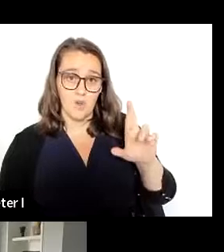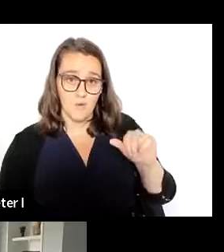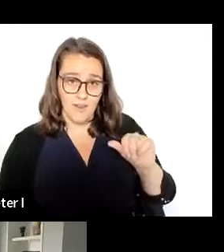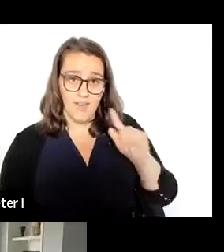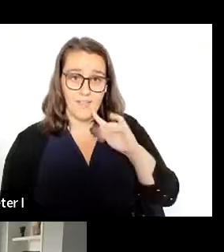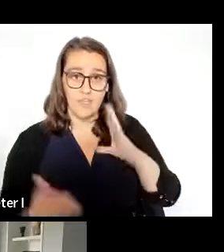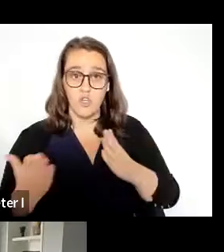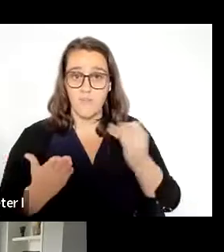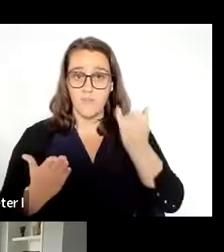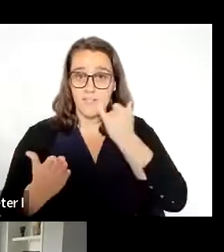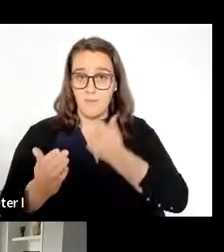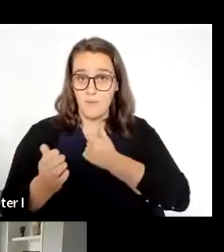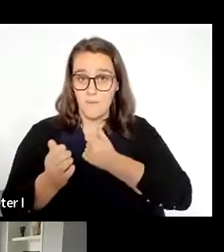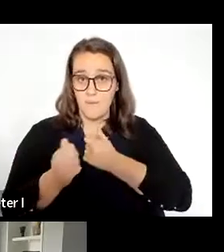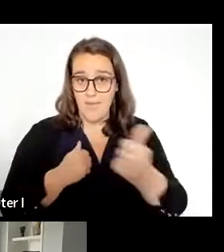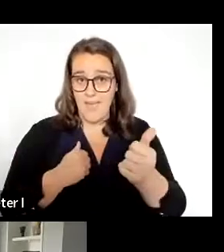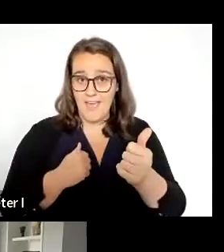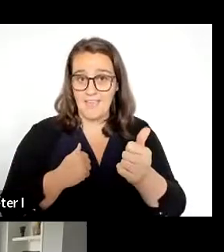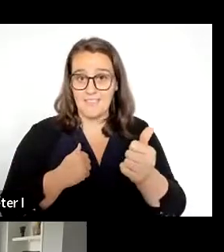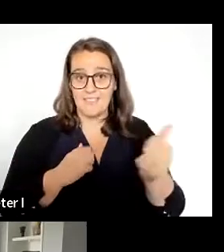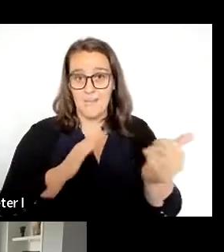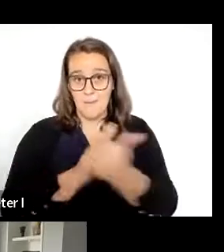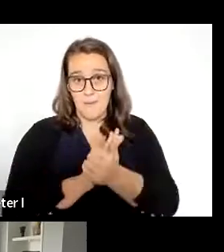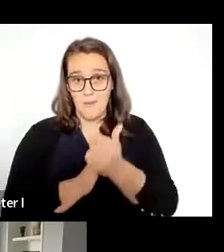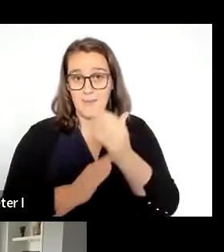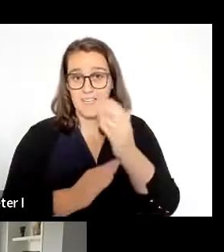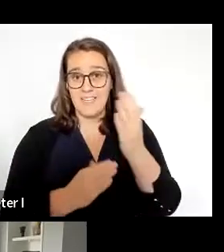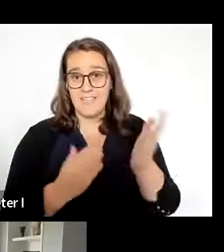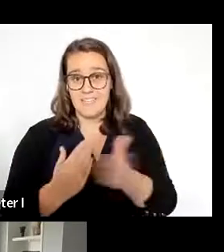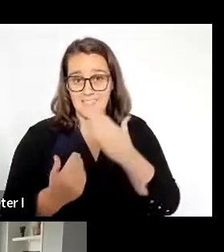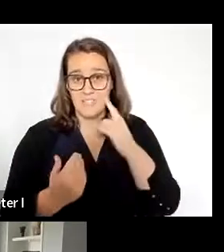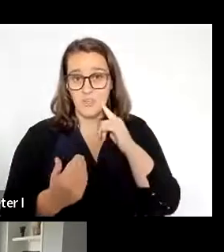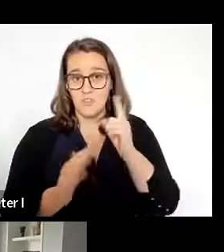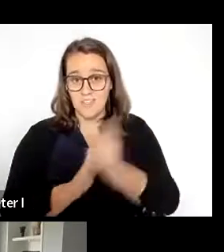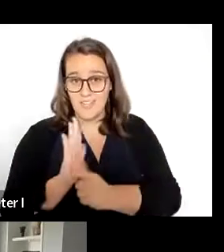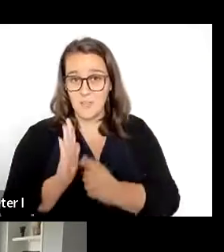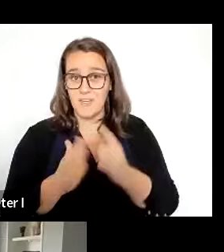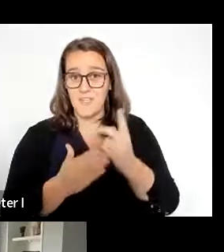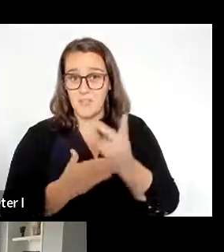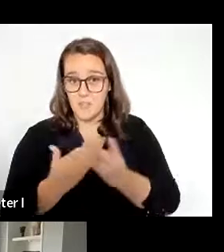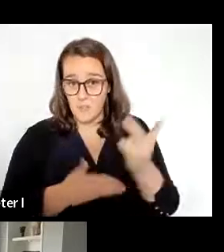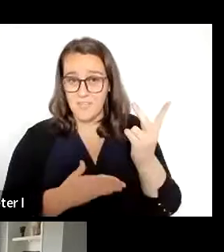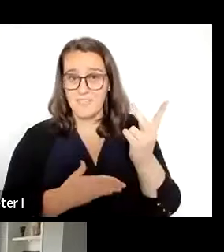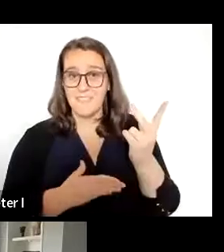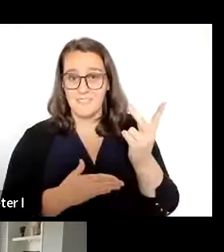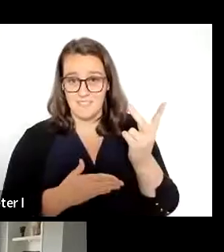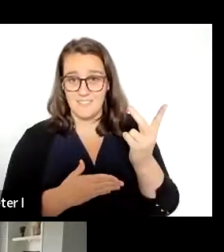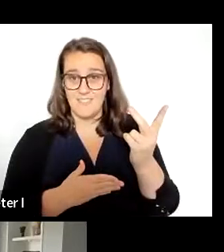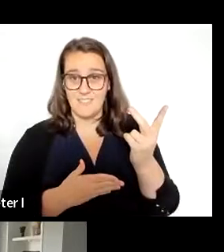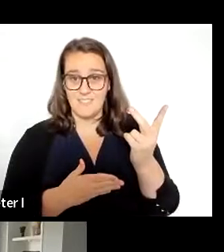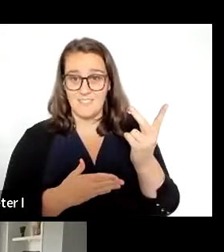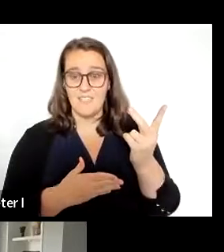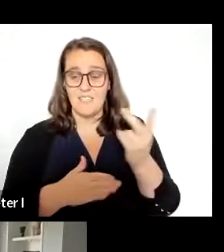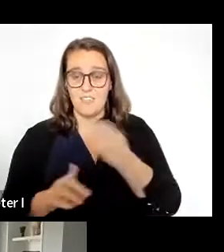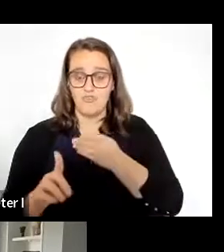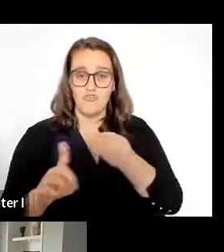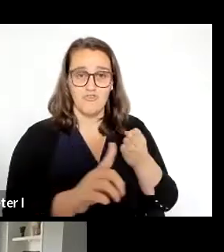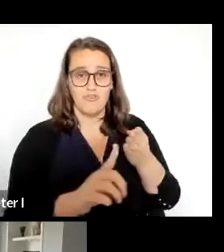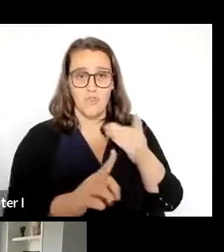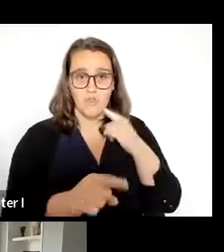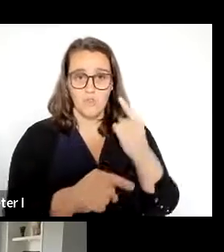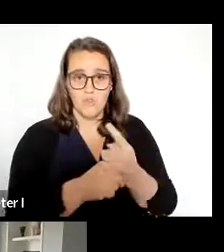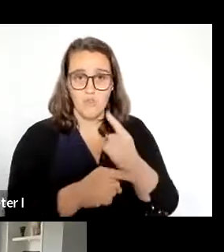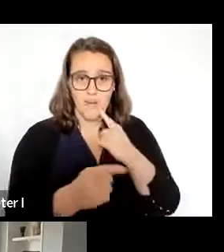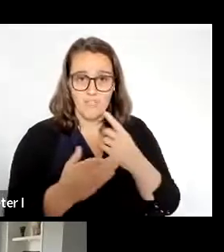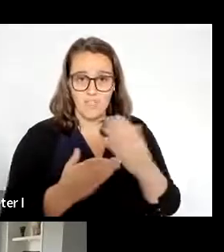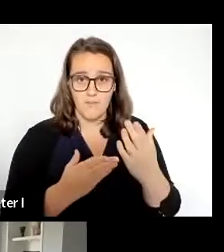this amendment, and it will be easier to legislate, I think, in 2 weeks to steer migrants to the right set of services for their situation versus trying